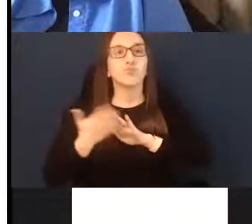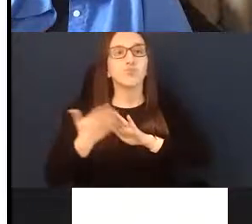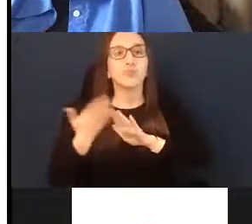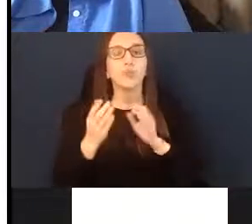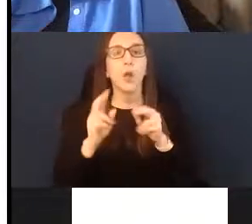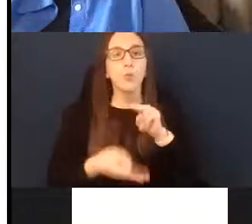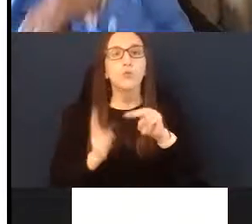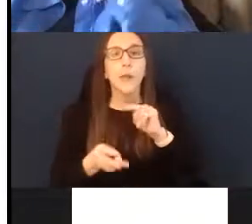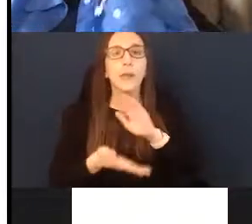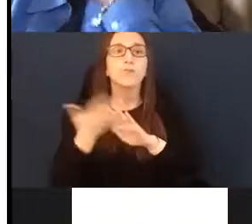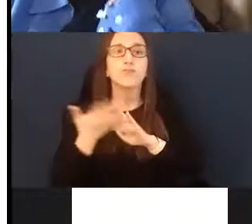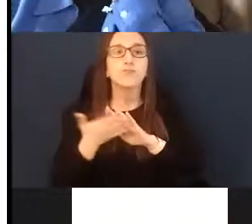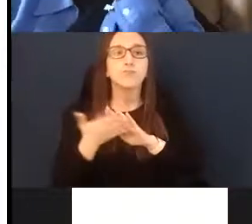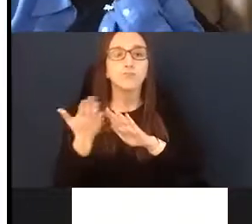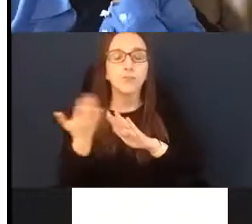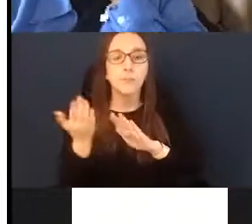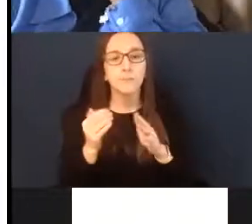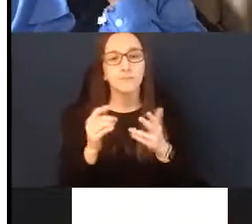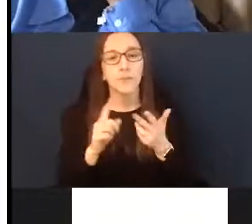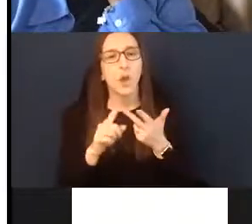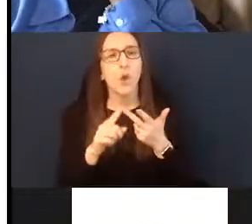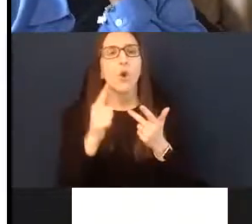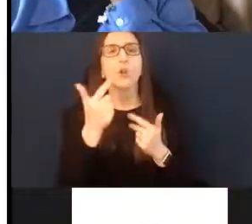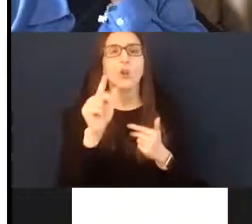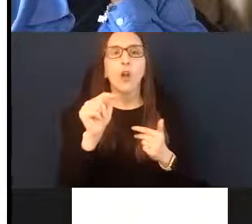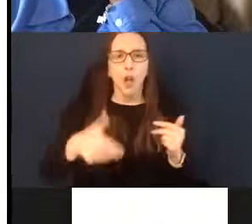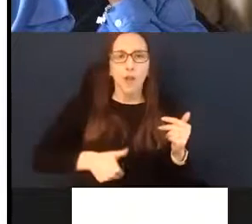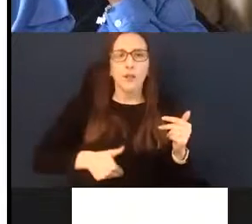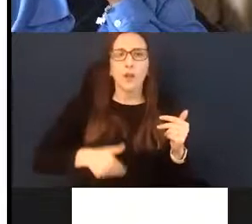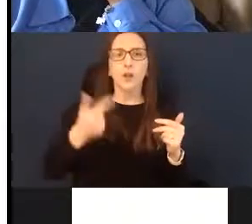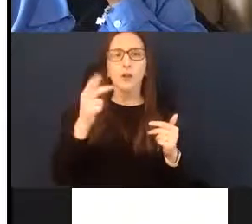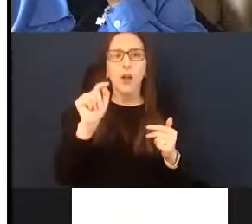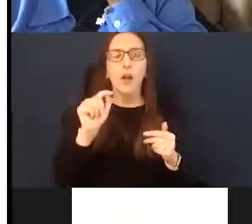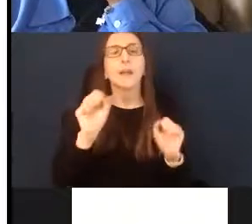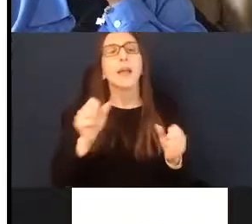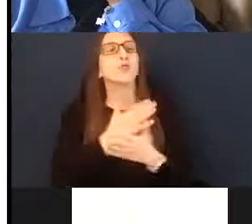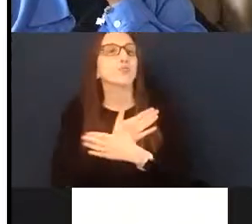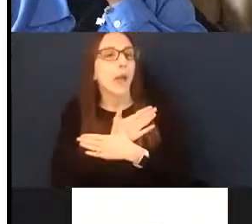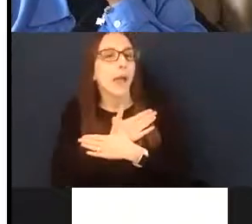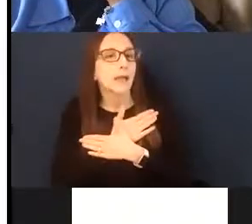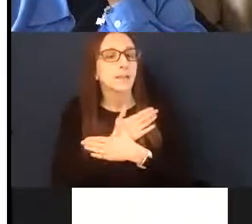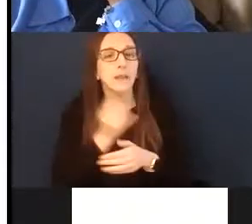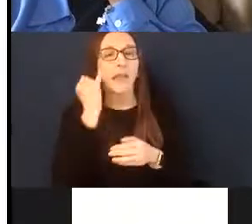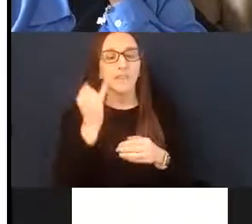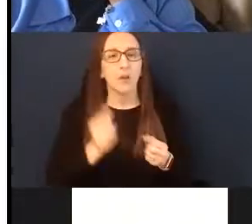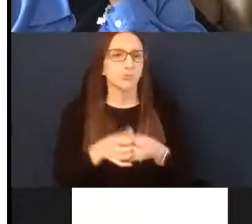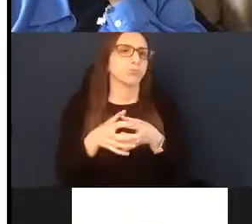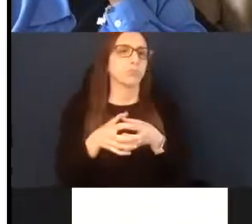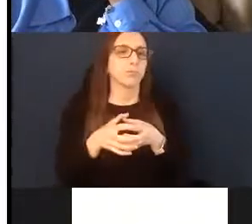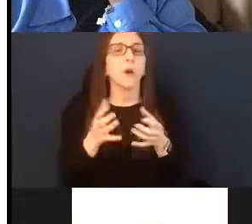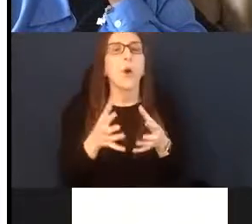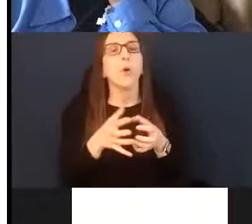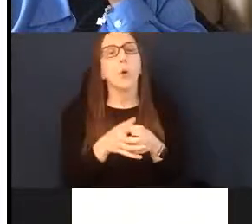lose weight. It allows the gut to rest, making it so your inflammation's decreased, causes weight